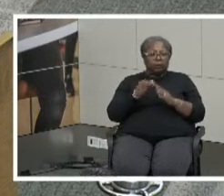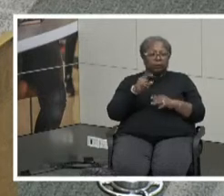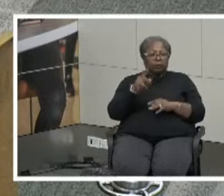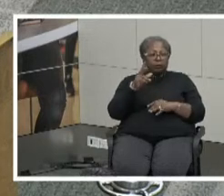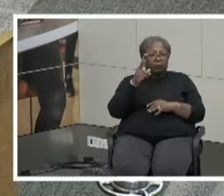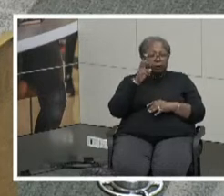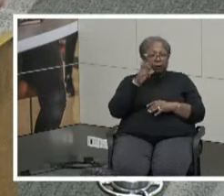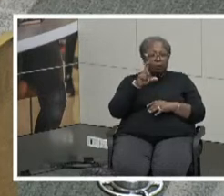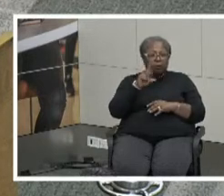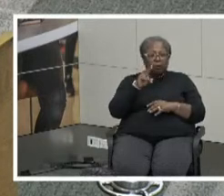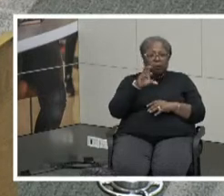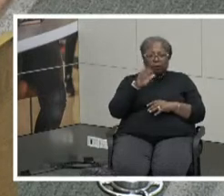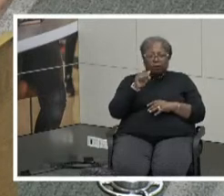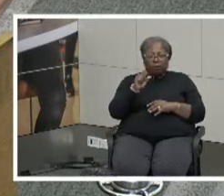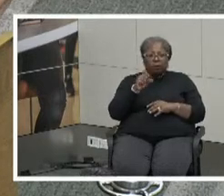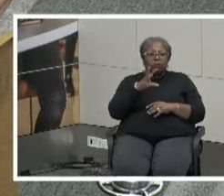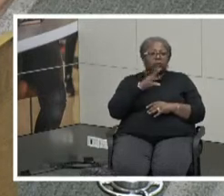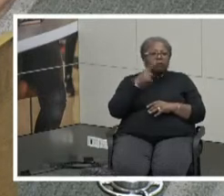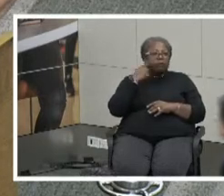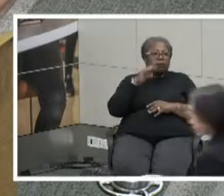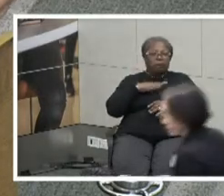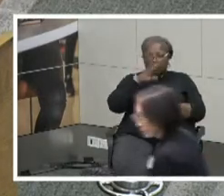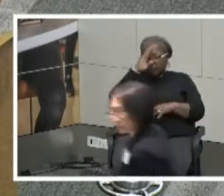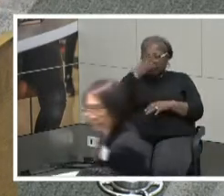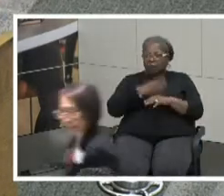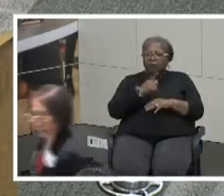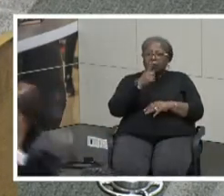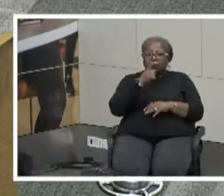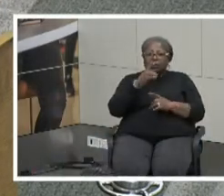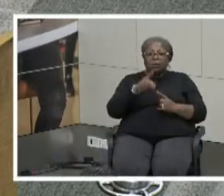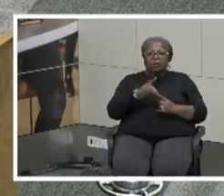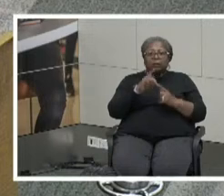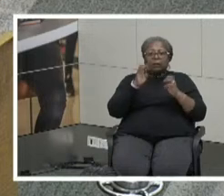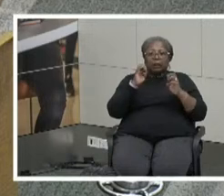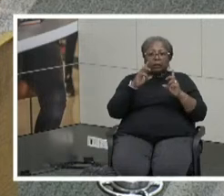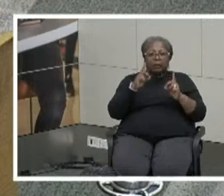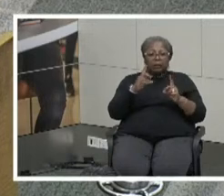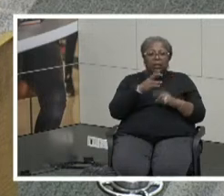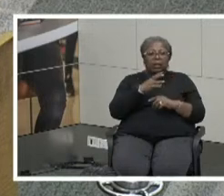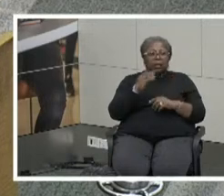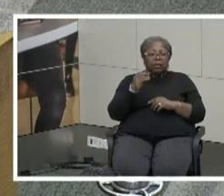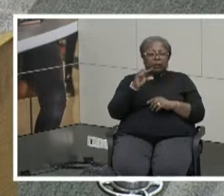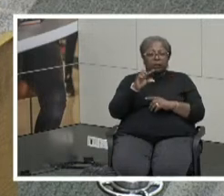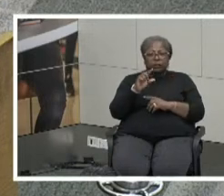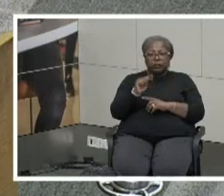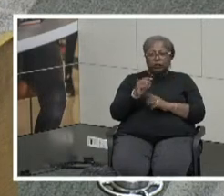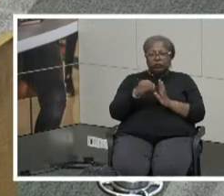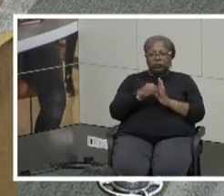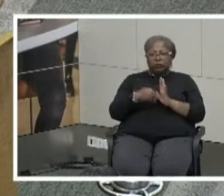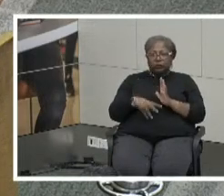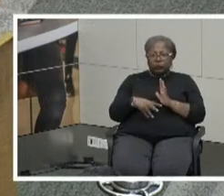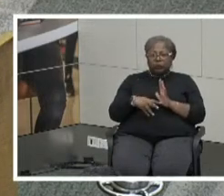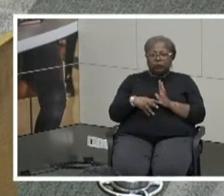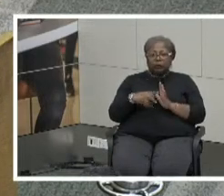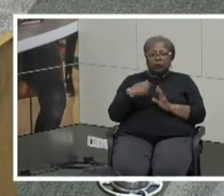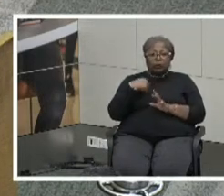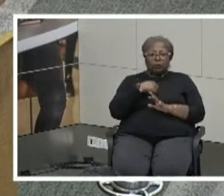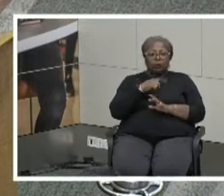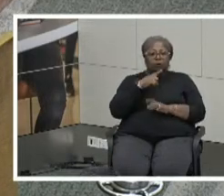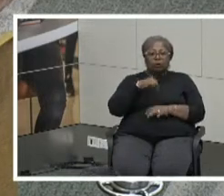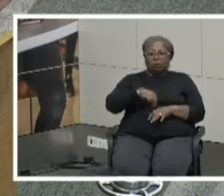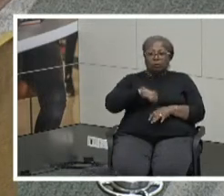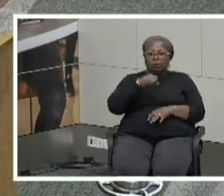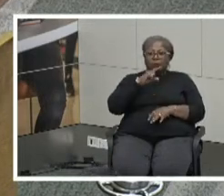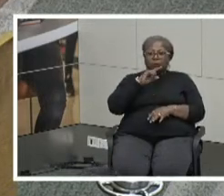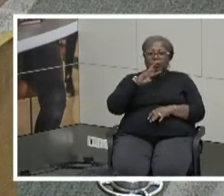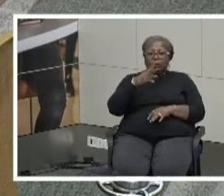heard Le Luca speak on behalf of my son who is a special education and GT student we are very proud